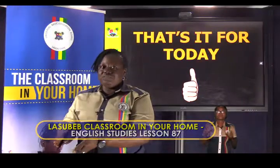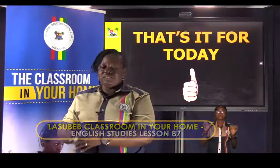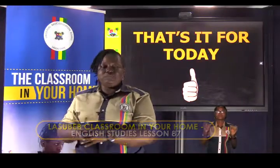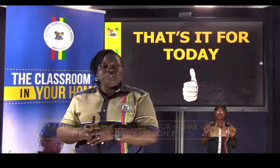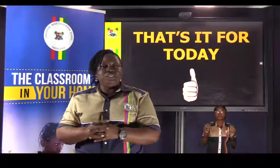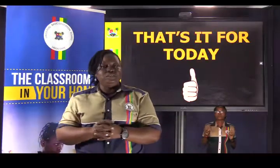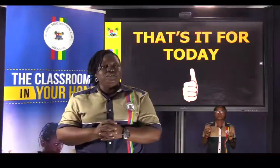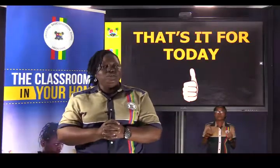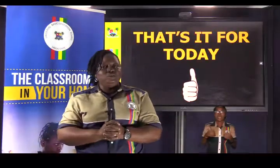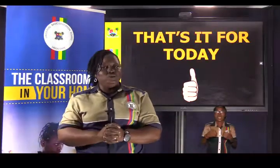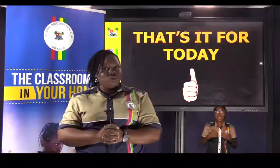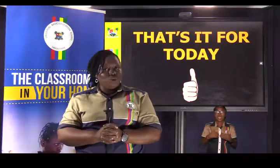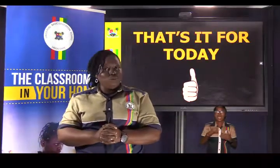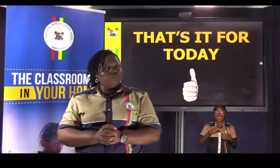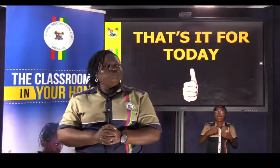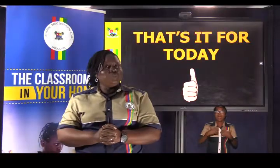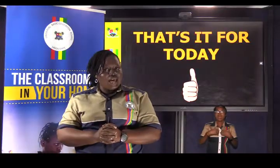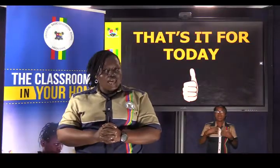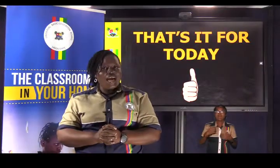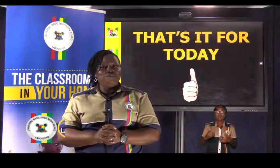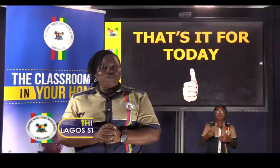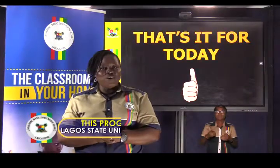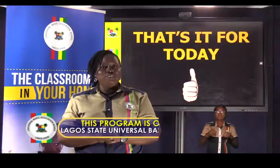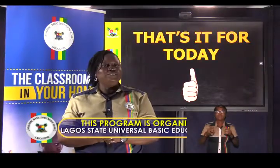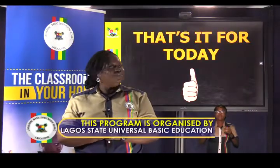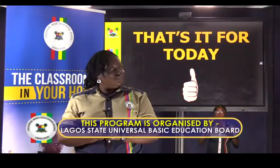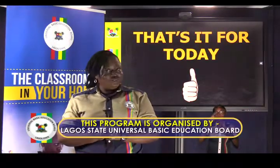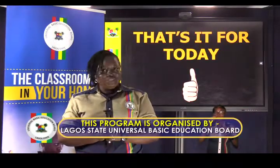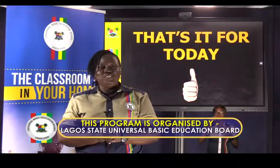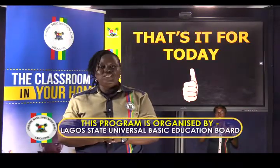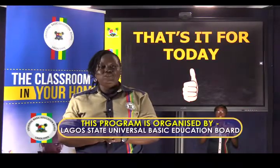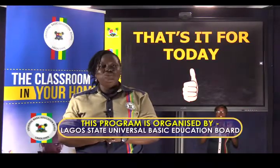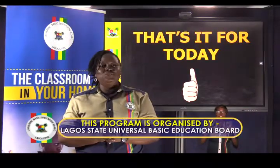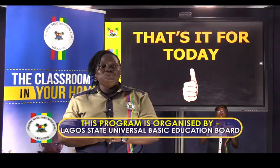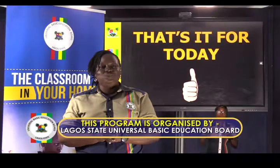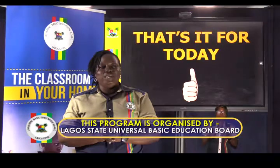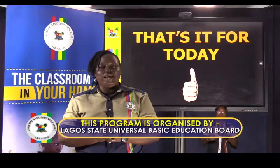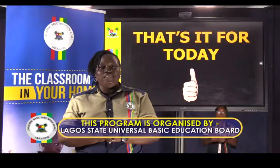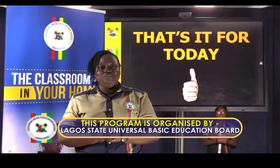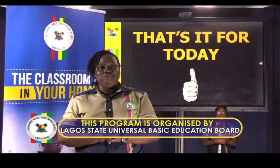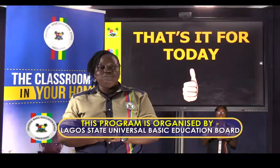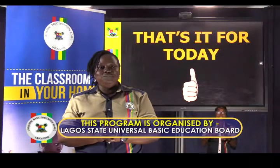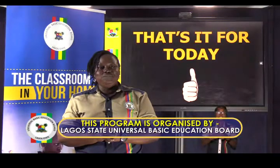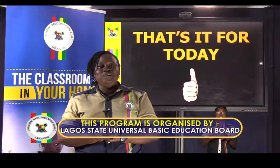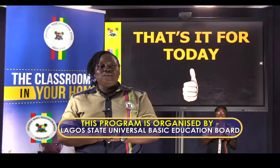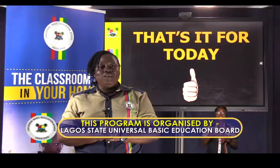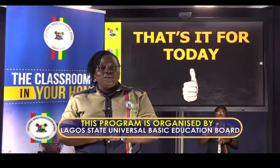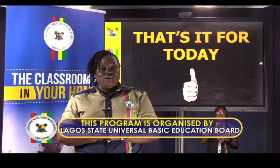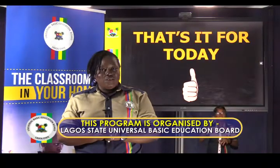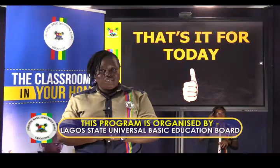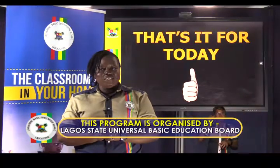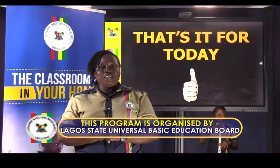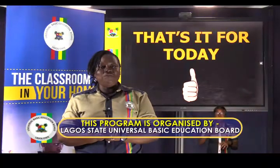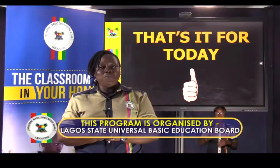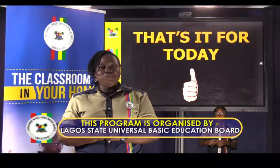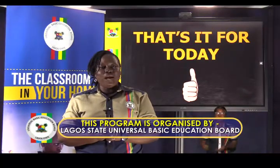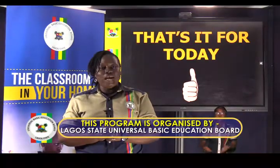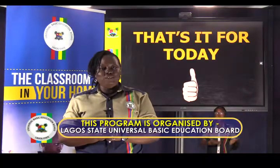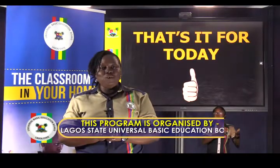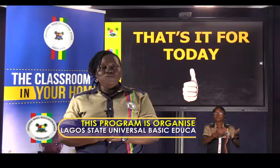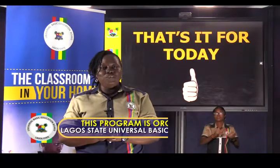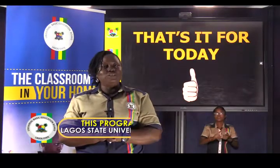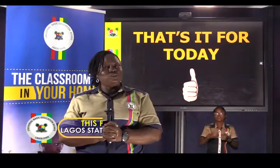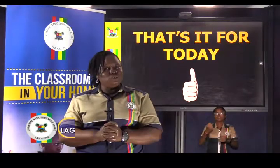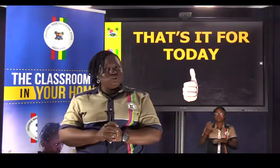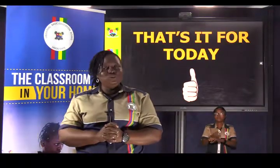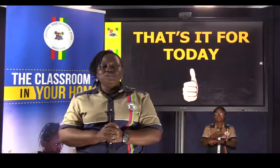having different meaning. So, I had fun teaching you today. It is time for me to hand